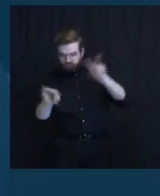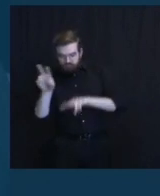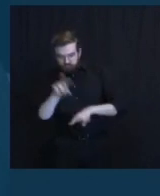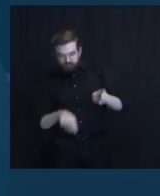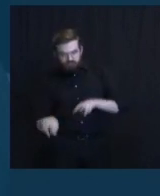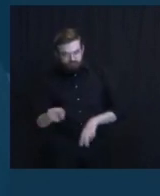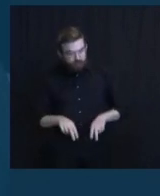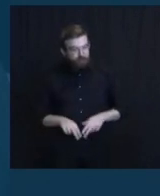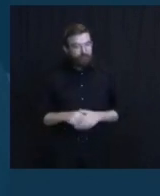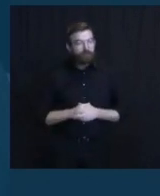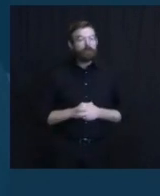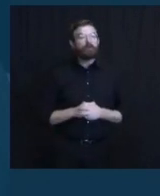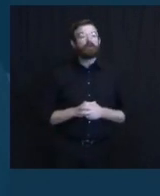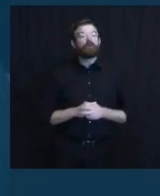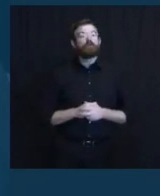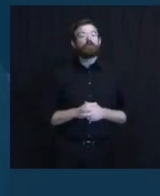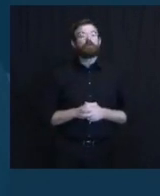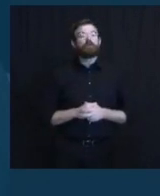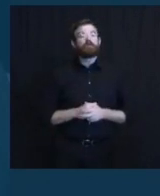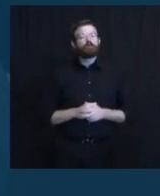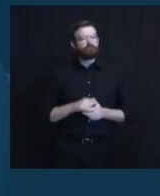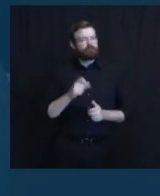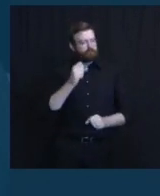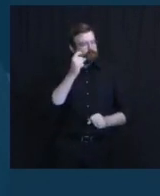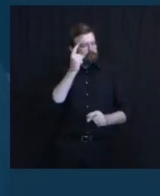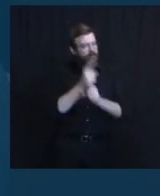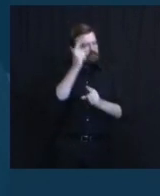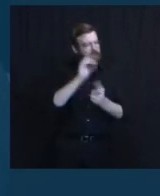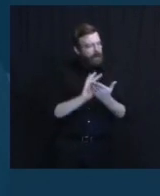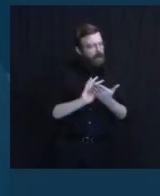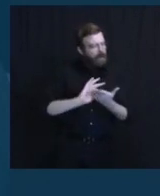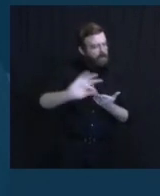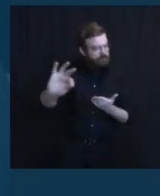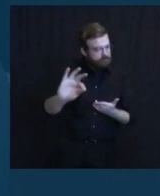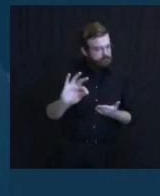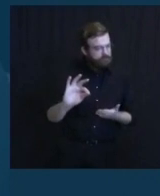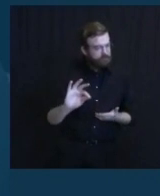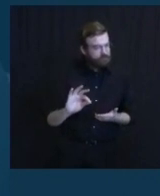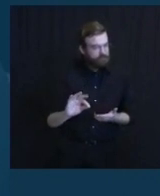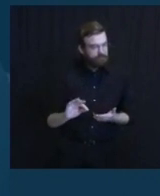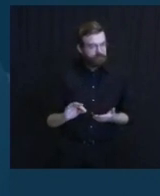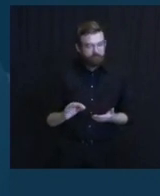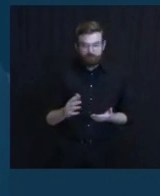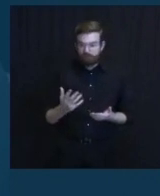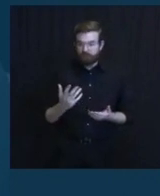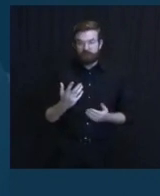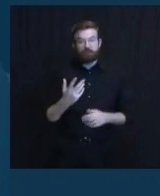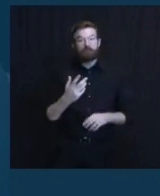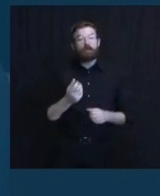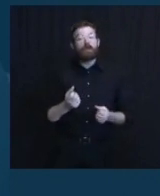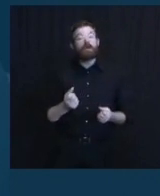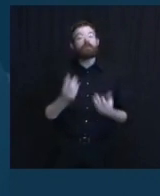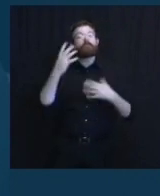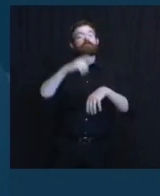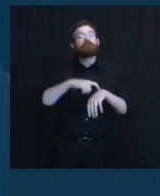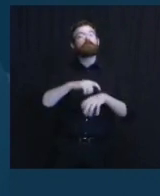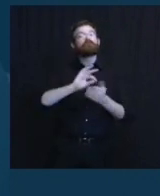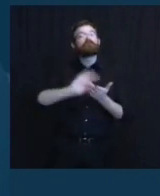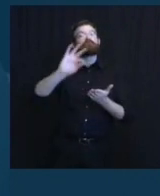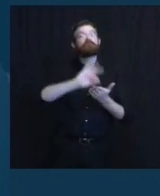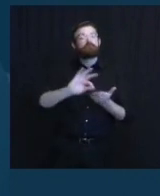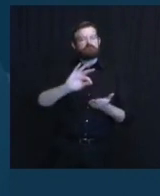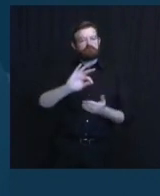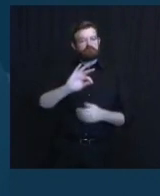were in 2010, we will lose out for the next decade. Let's make sure we don't miss out on the ability to craft a